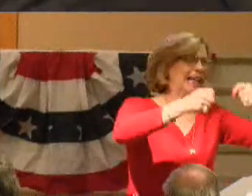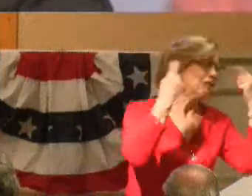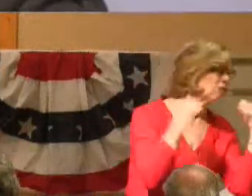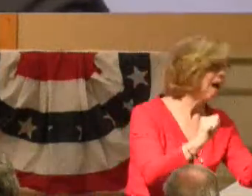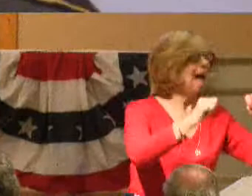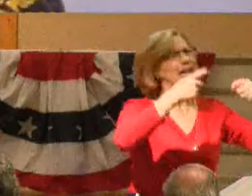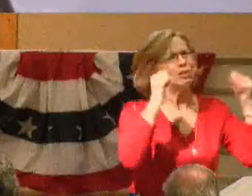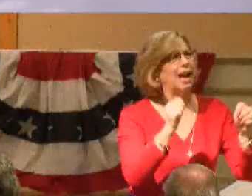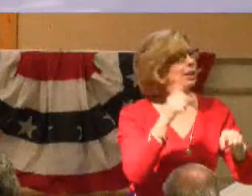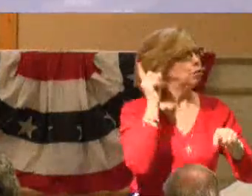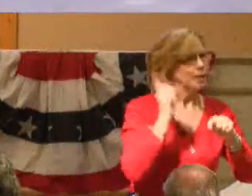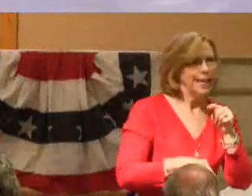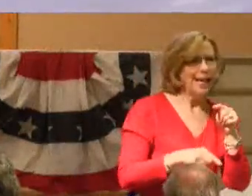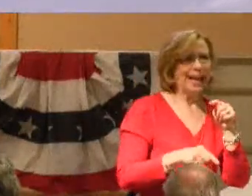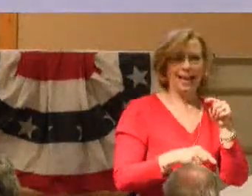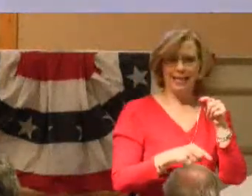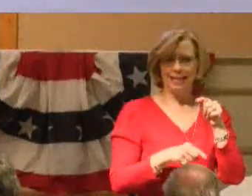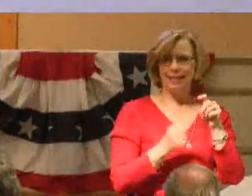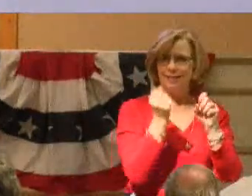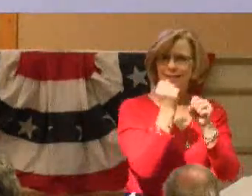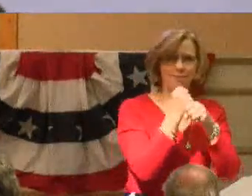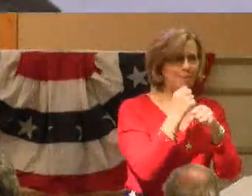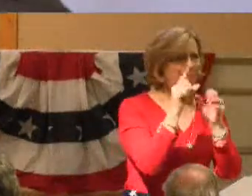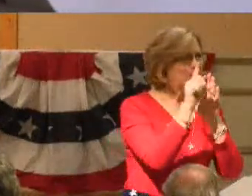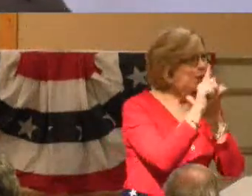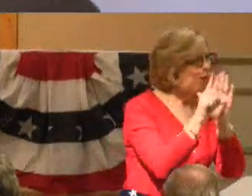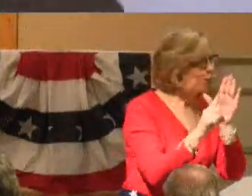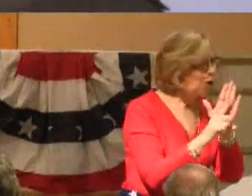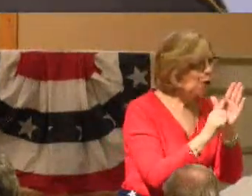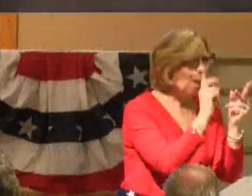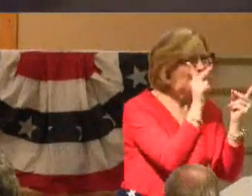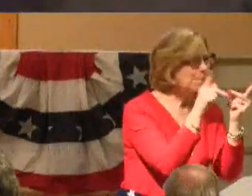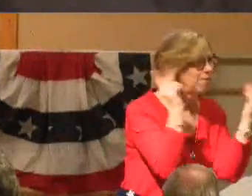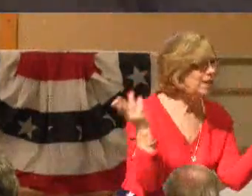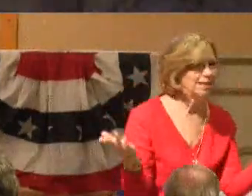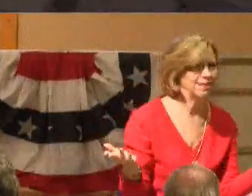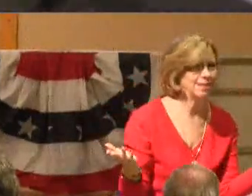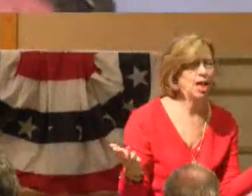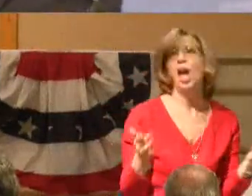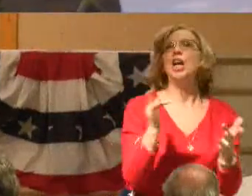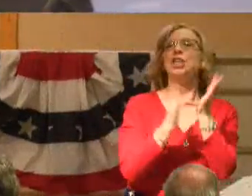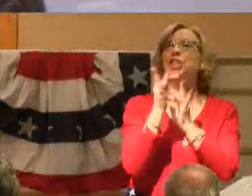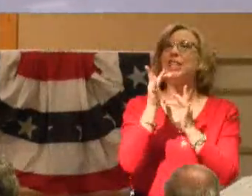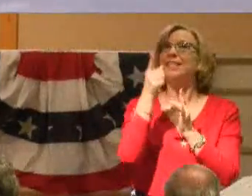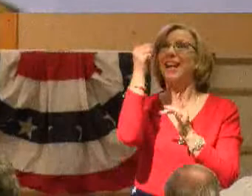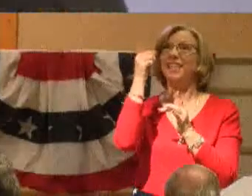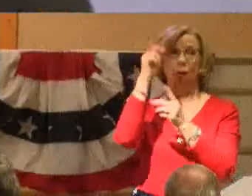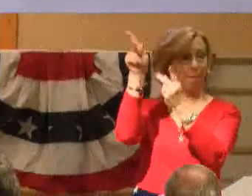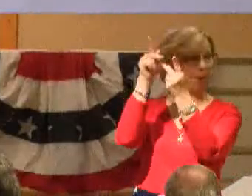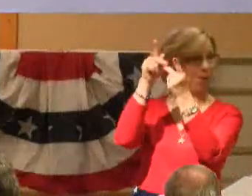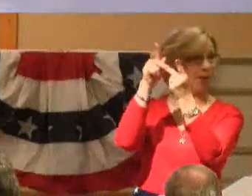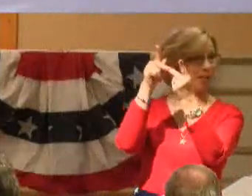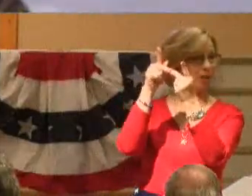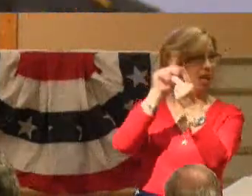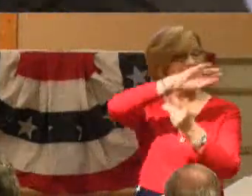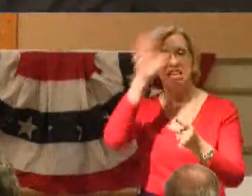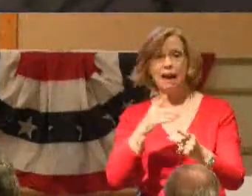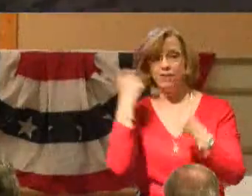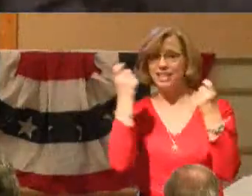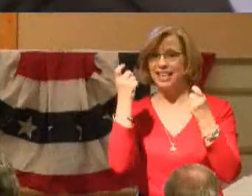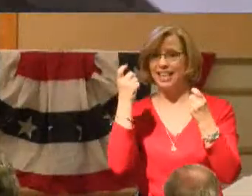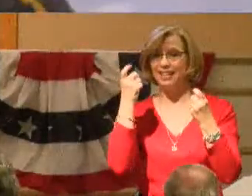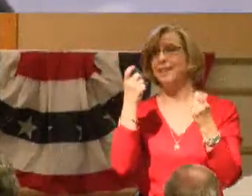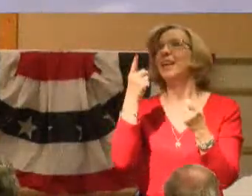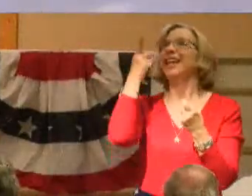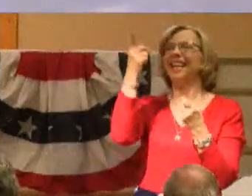meet the standard. But Jesus could. He was sinless and perfect in every way. He went all the way to the cross, and there he died. He says, because